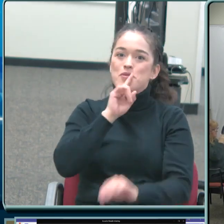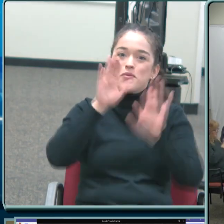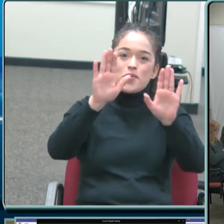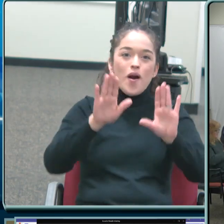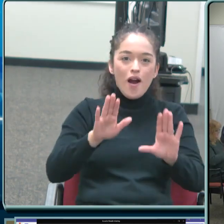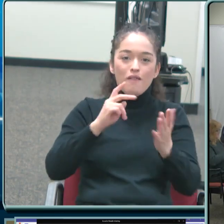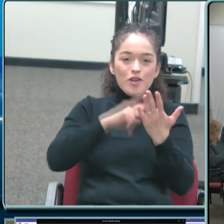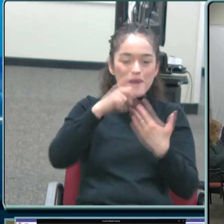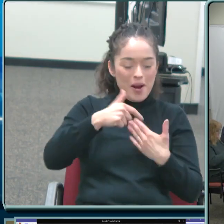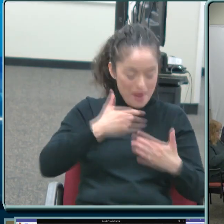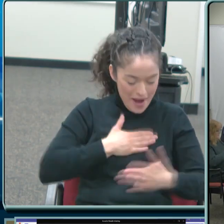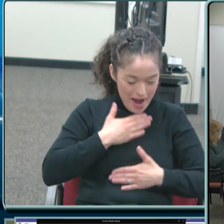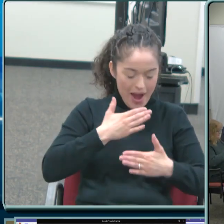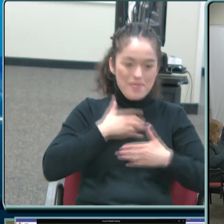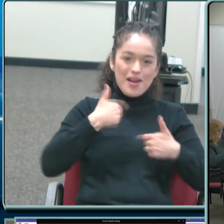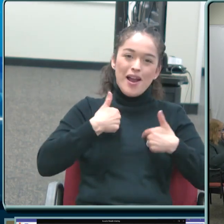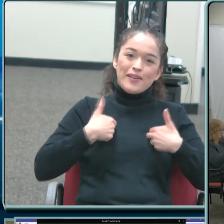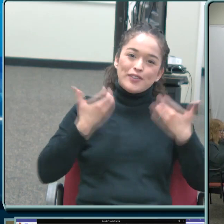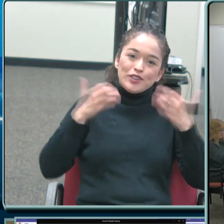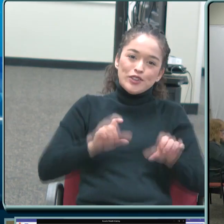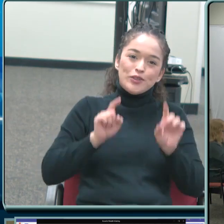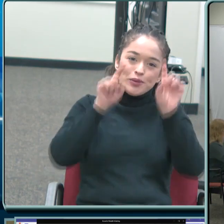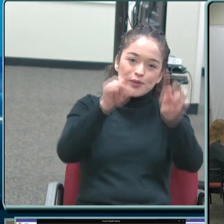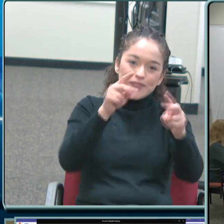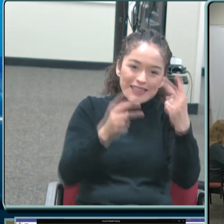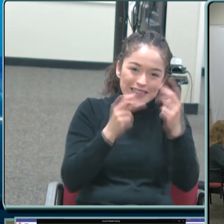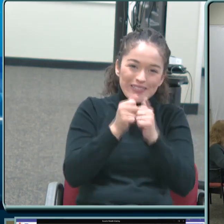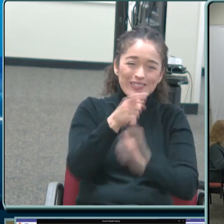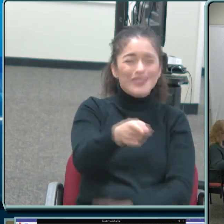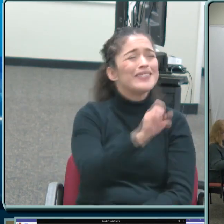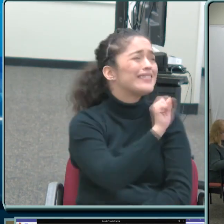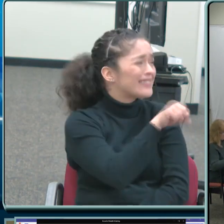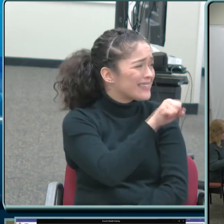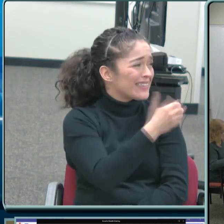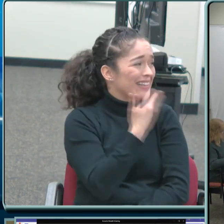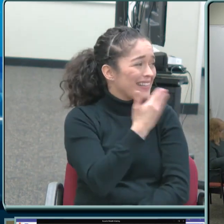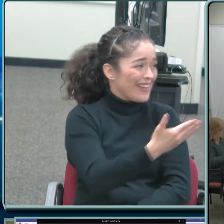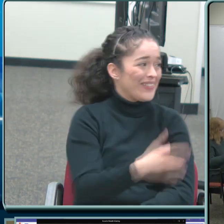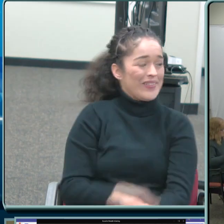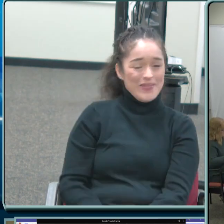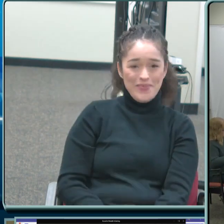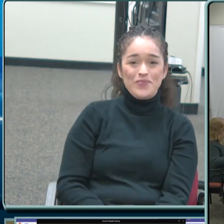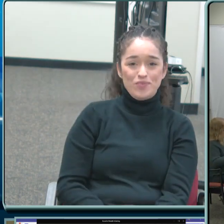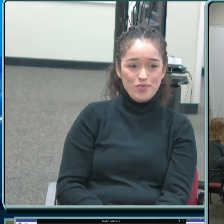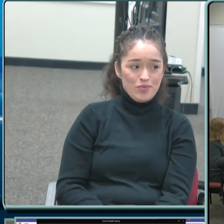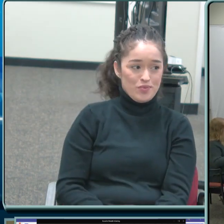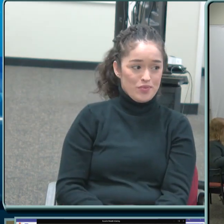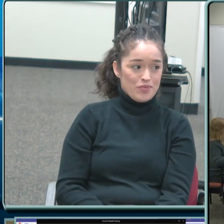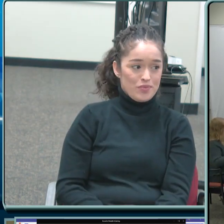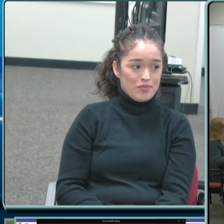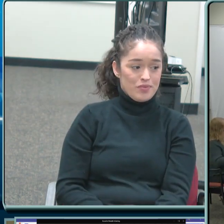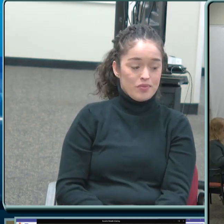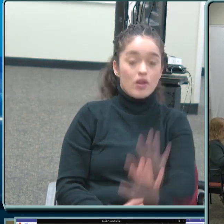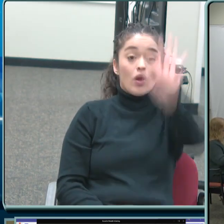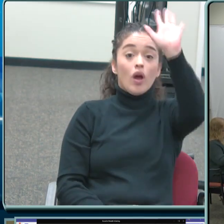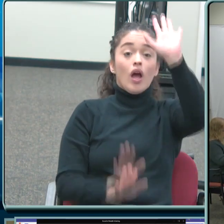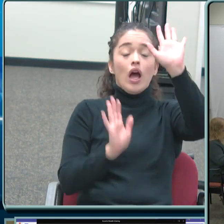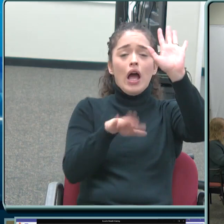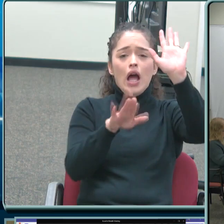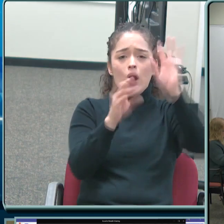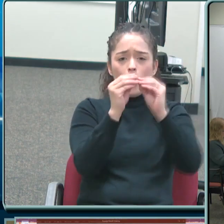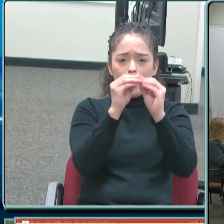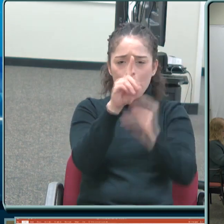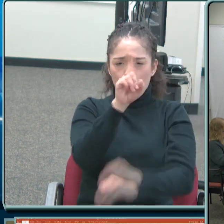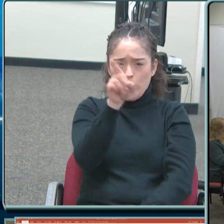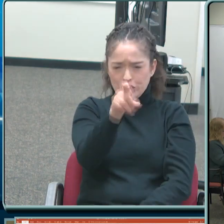I'm glad I got the chance to go down and visit with you guys now. Yes, thank you. A question for her. Oh, I'm sorry, Becca, we do have a